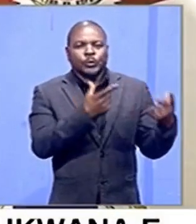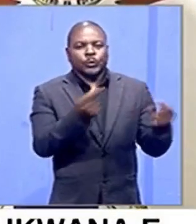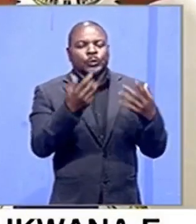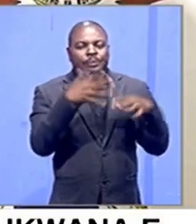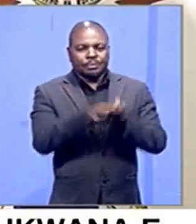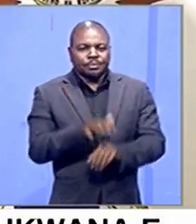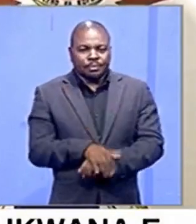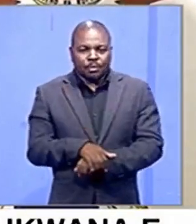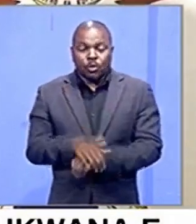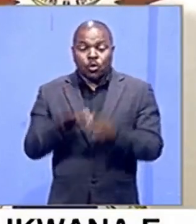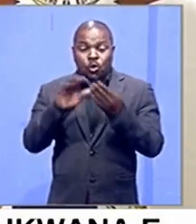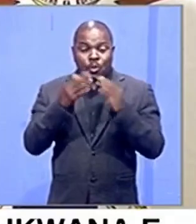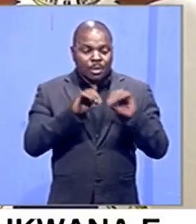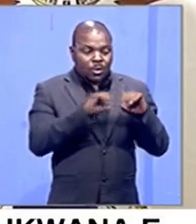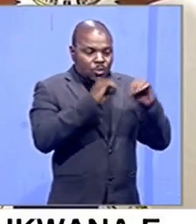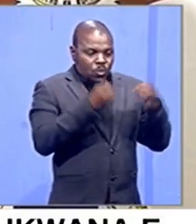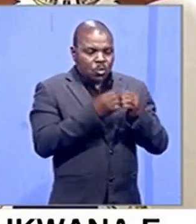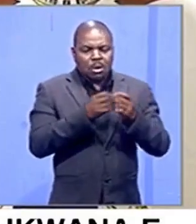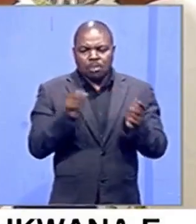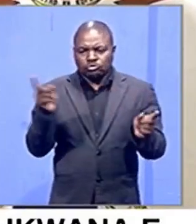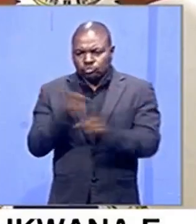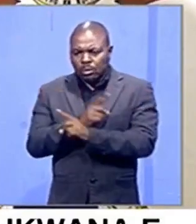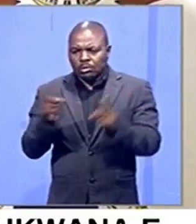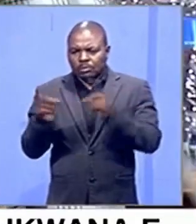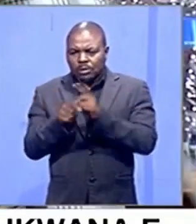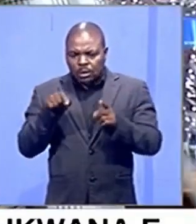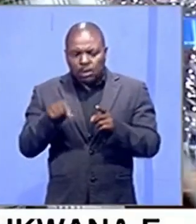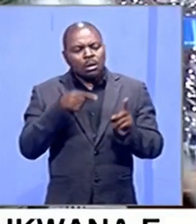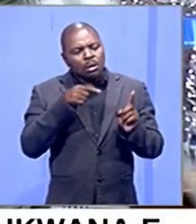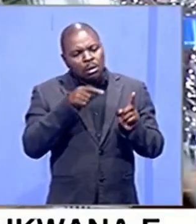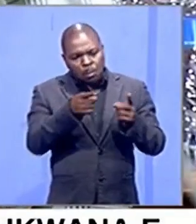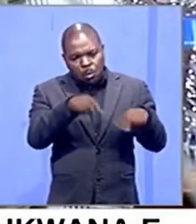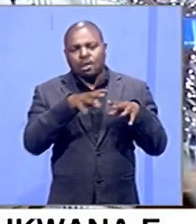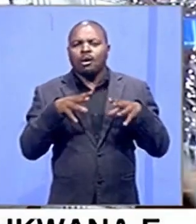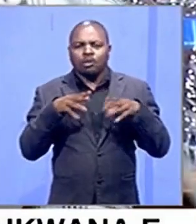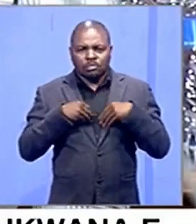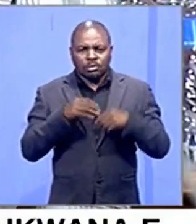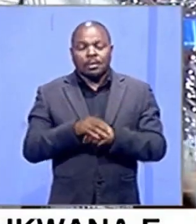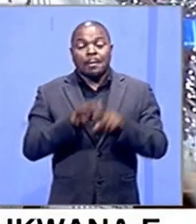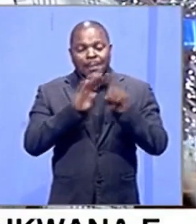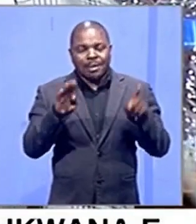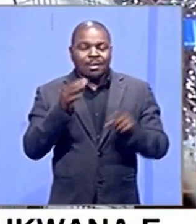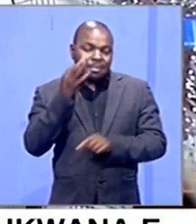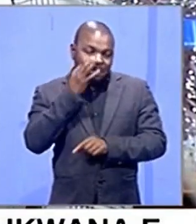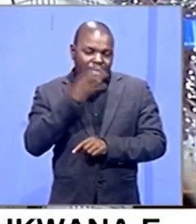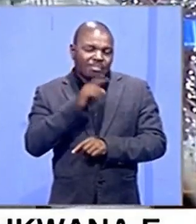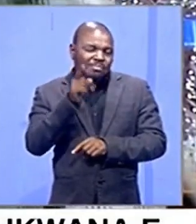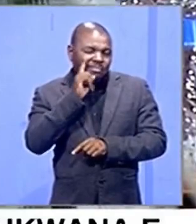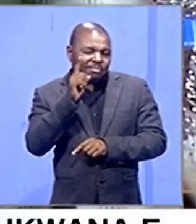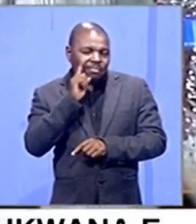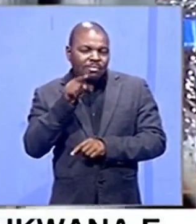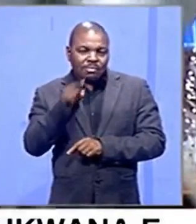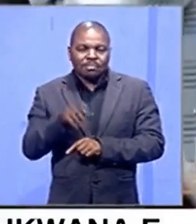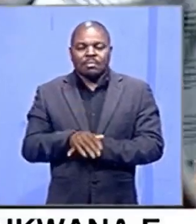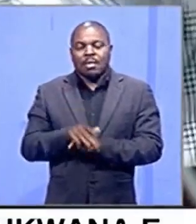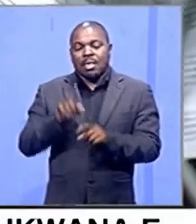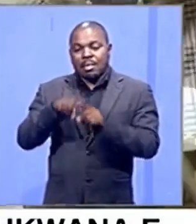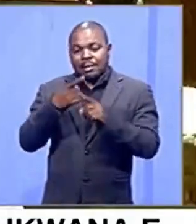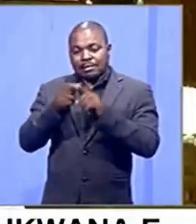ya baagi e amogetse diphetogo tse di tlisitsweng ke Dukwana fela diare di tla tlhokomela bokgoni jwa maloko a lekgotla